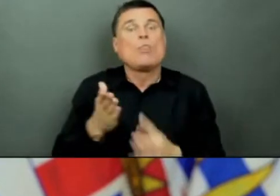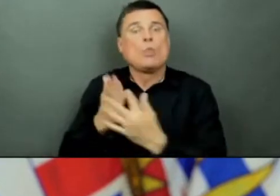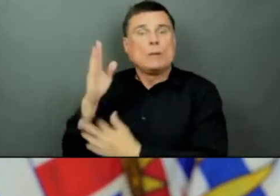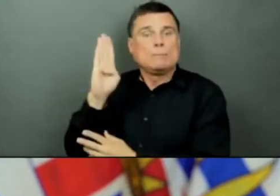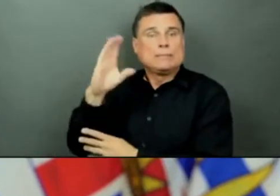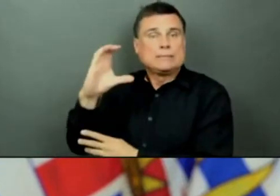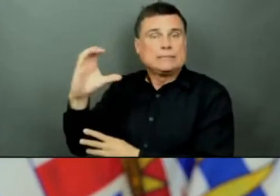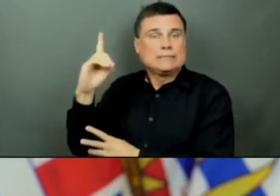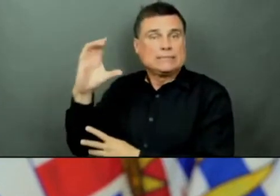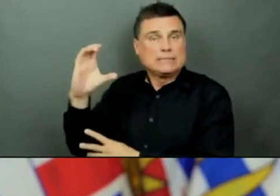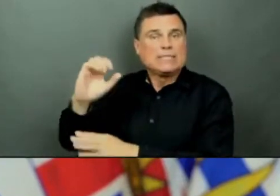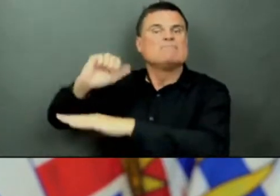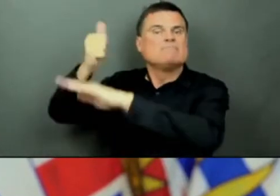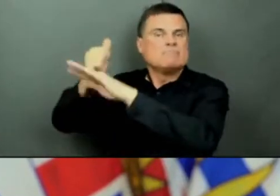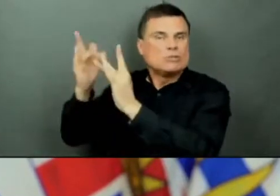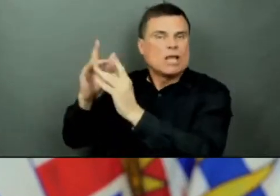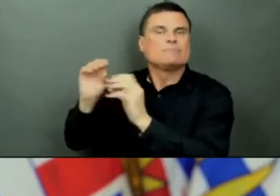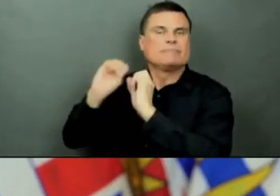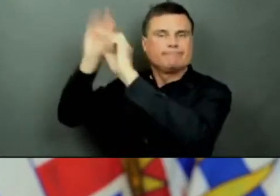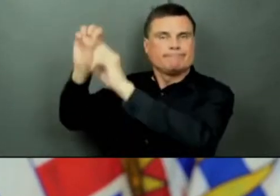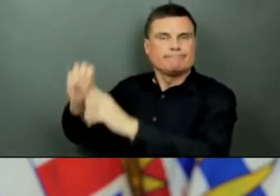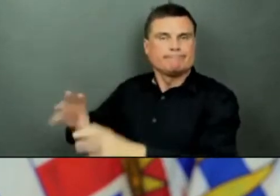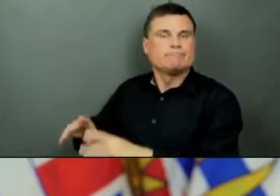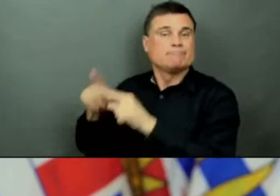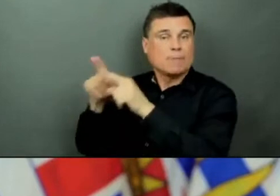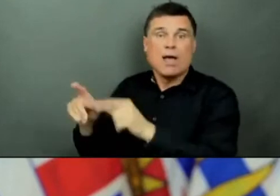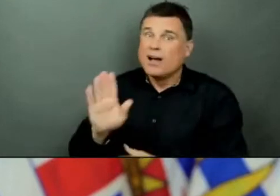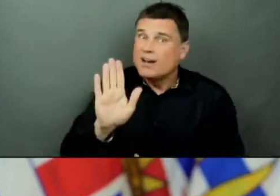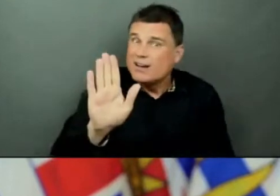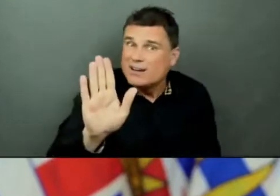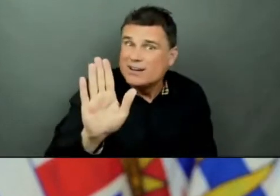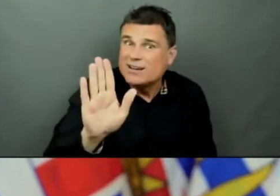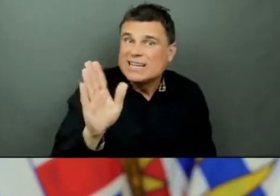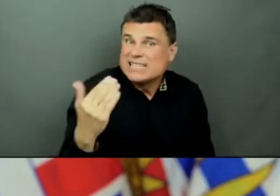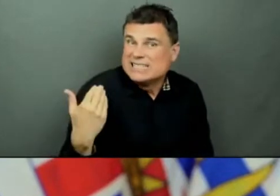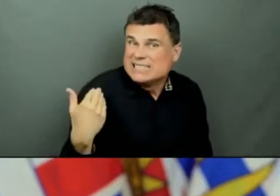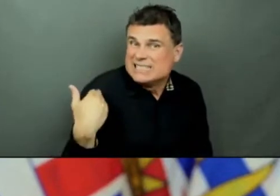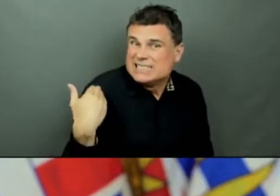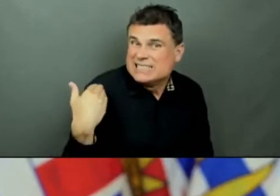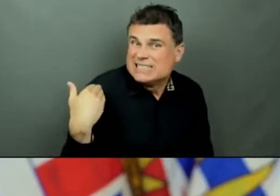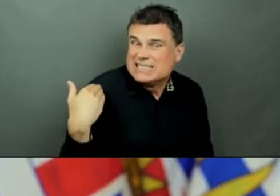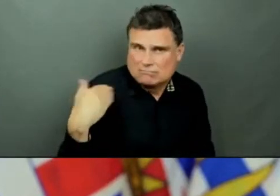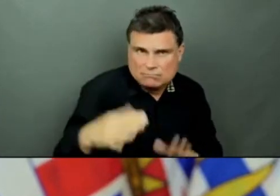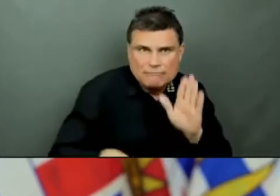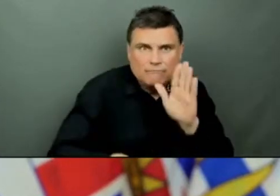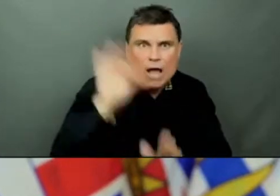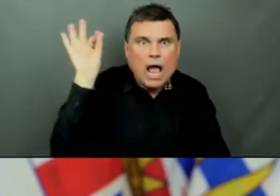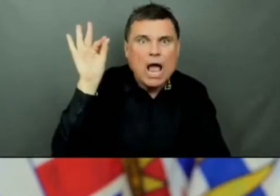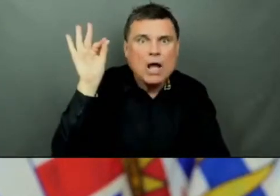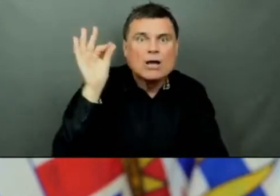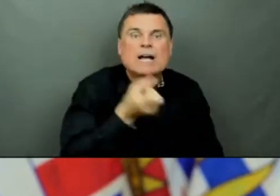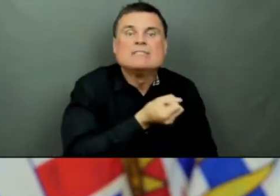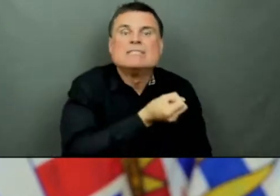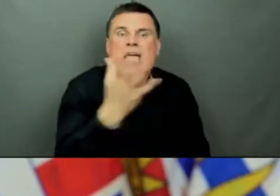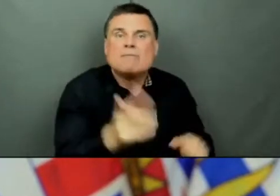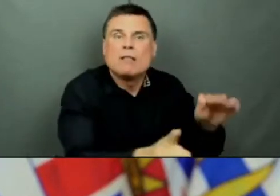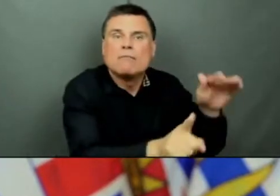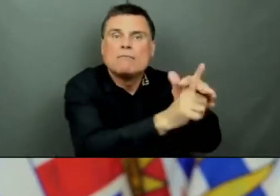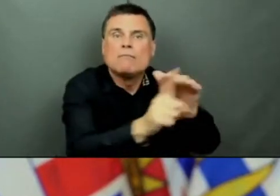outbreak report. It has come to my attention in the past week that there are several outbreaks in assisted living that